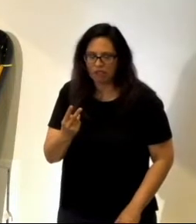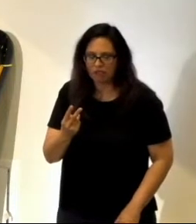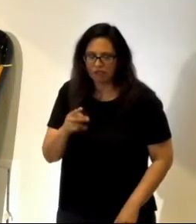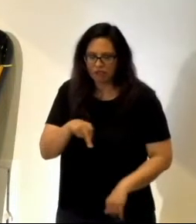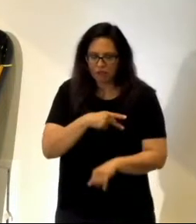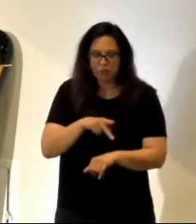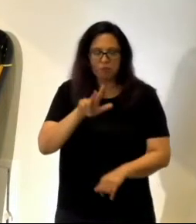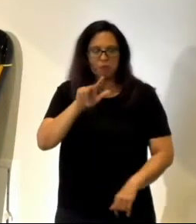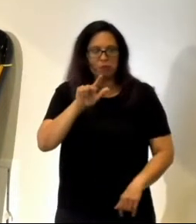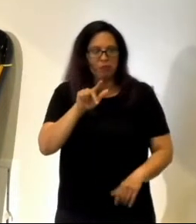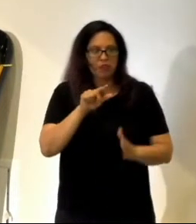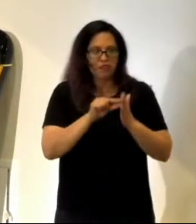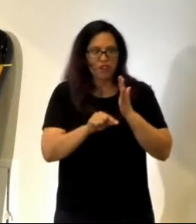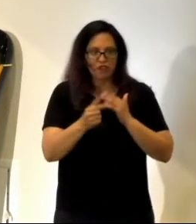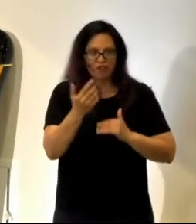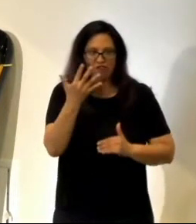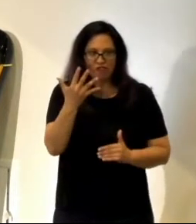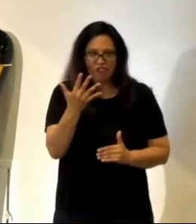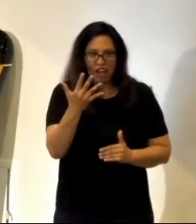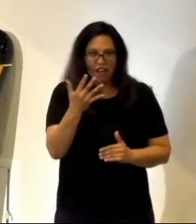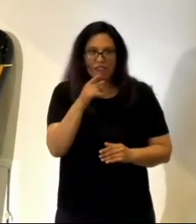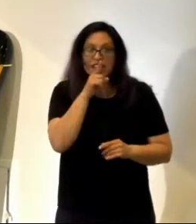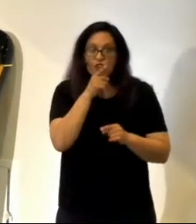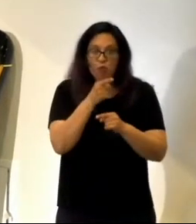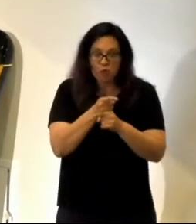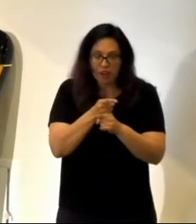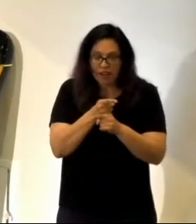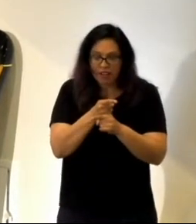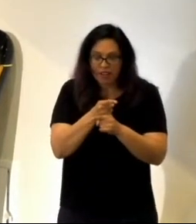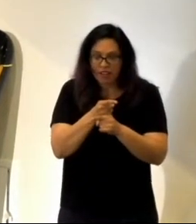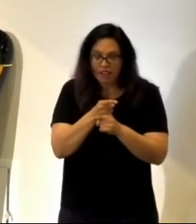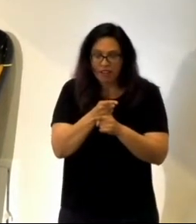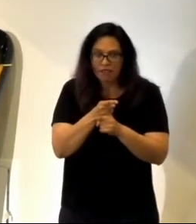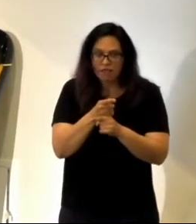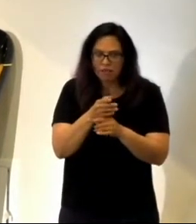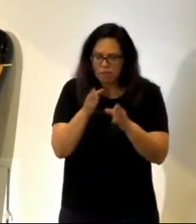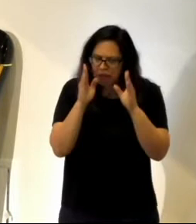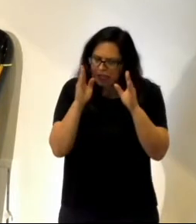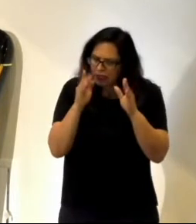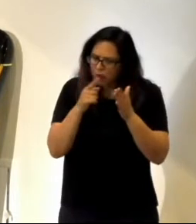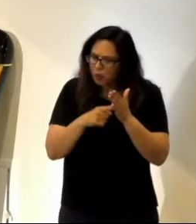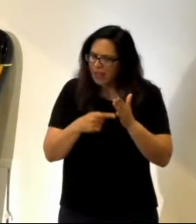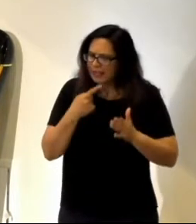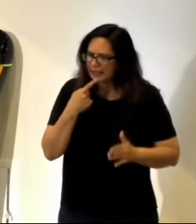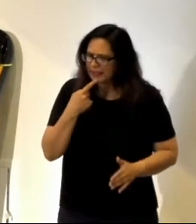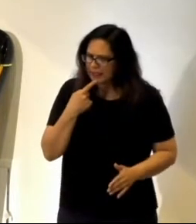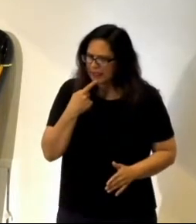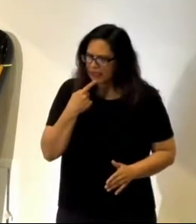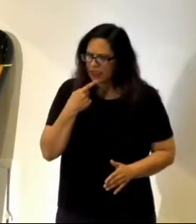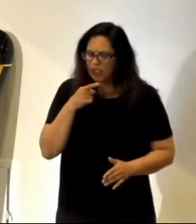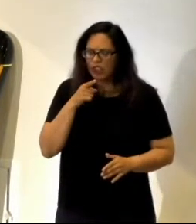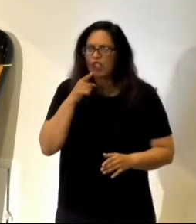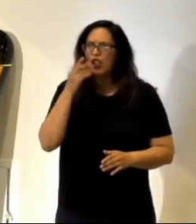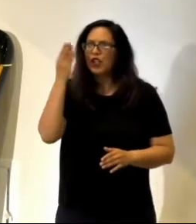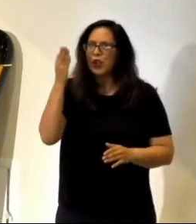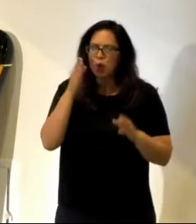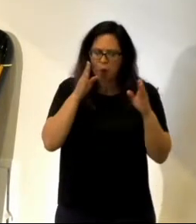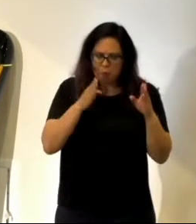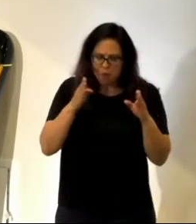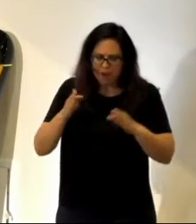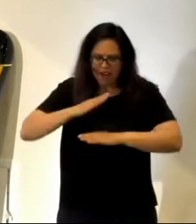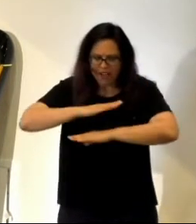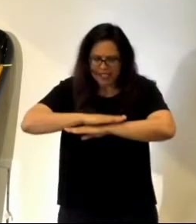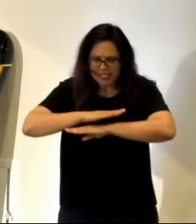Psalm 23, verse 5, is correct. Listen to what it says again. You prepare a table